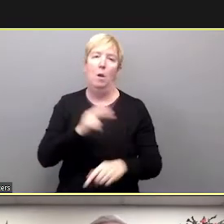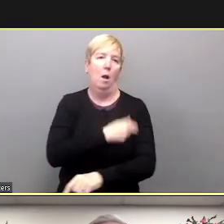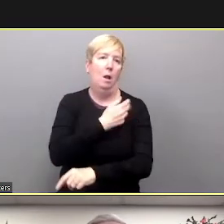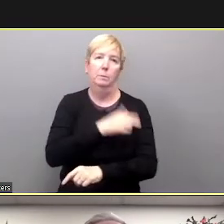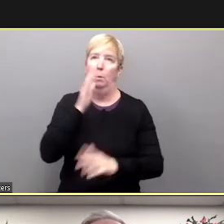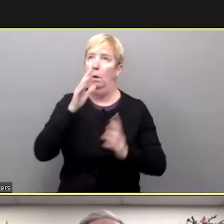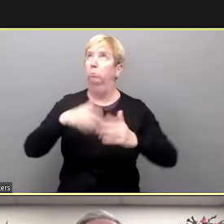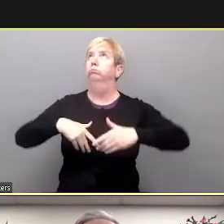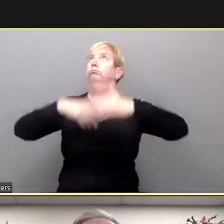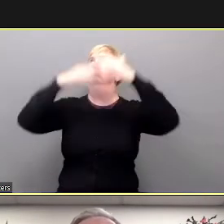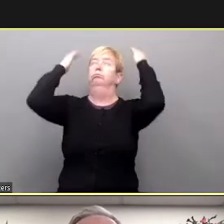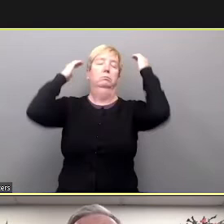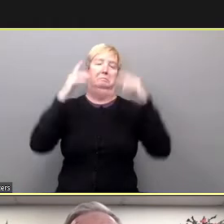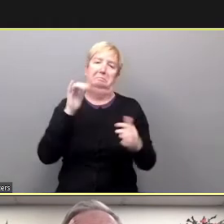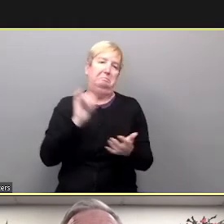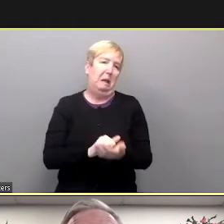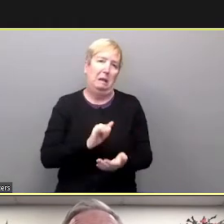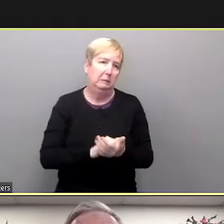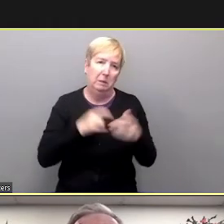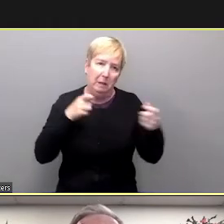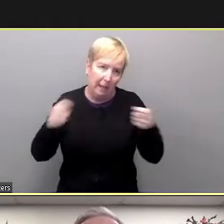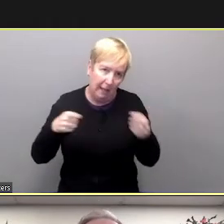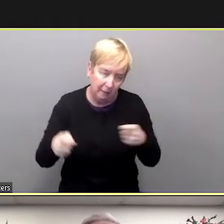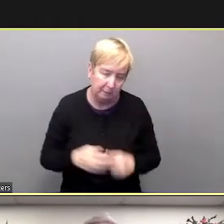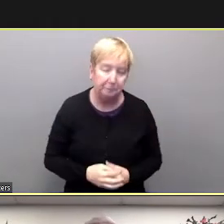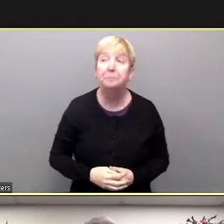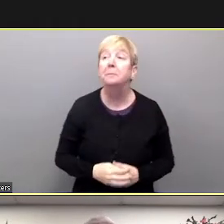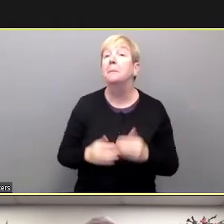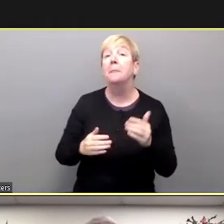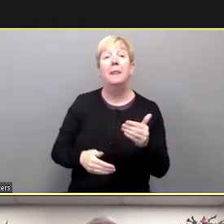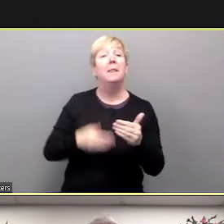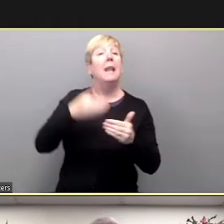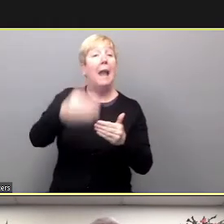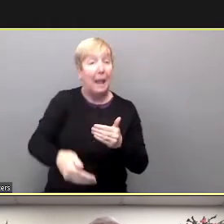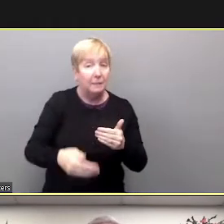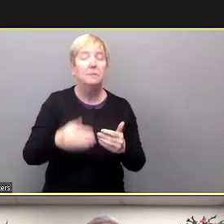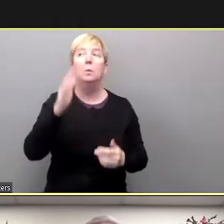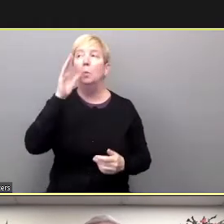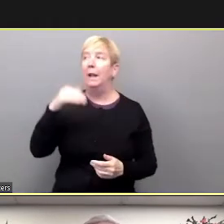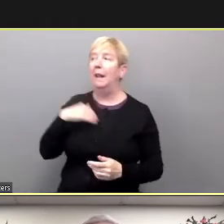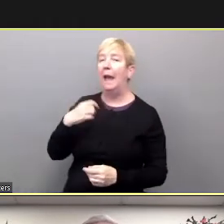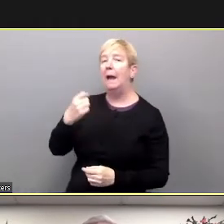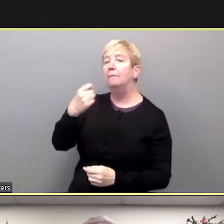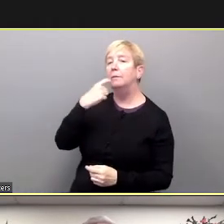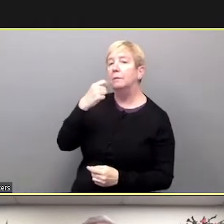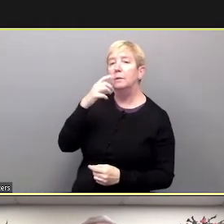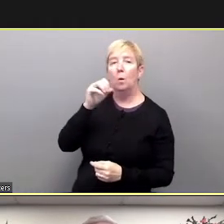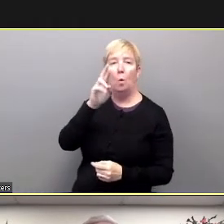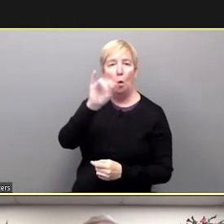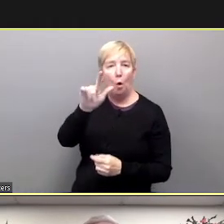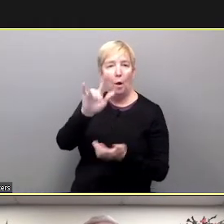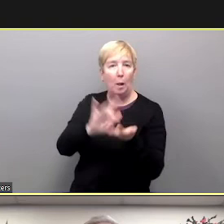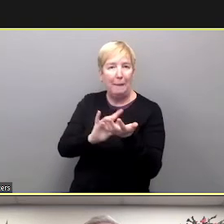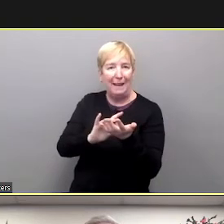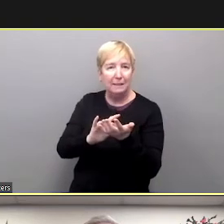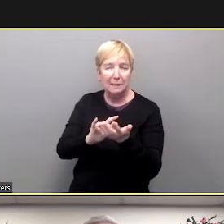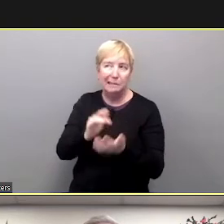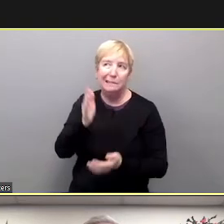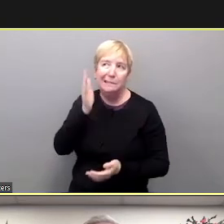Again, more excitement. We will have oral drugs out soon. There's been some controversy in the